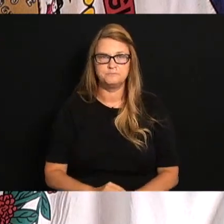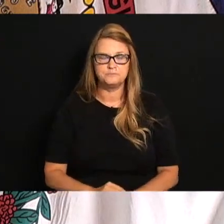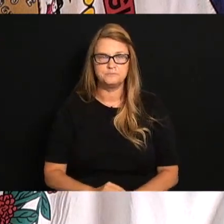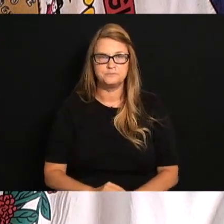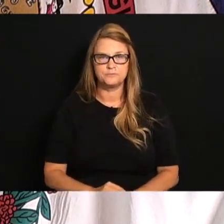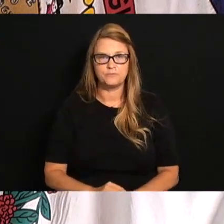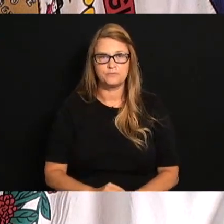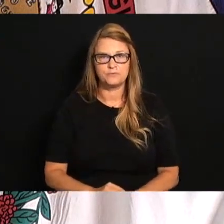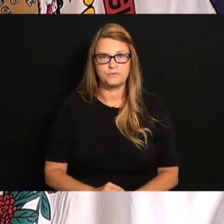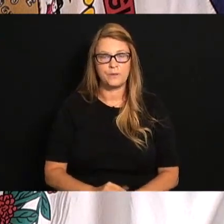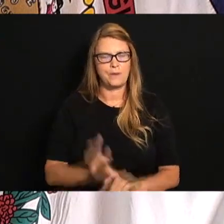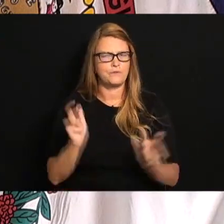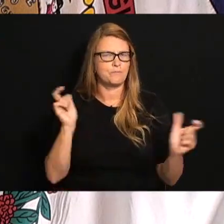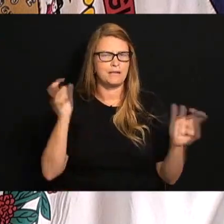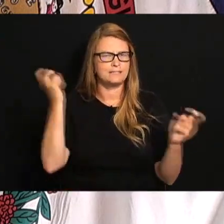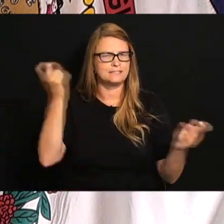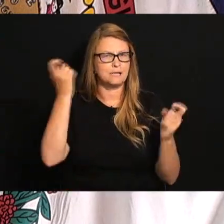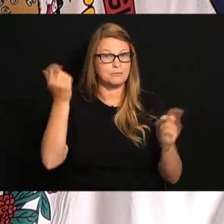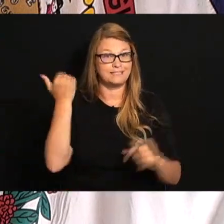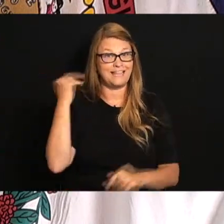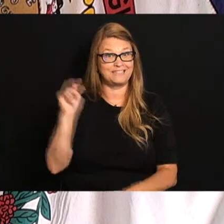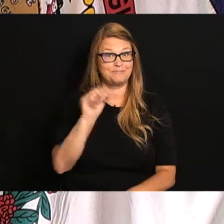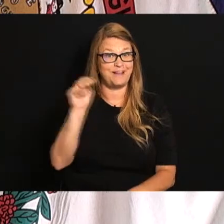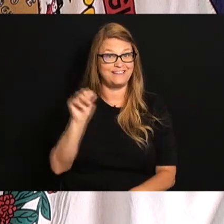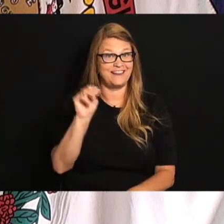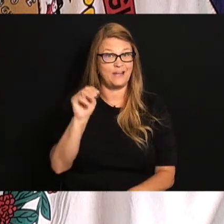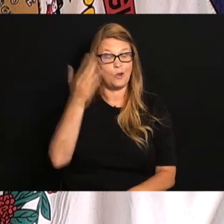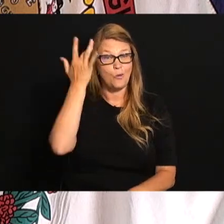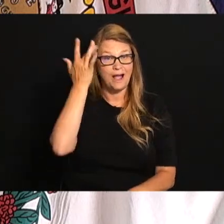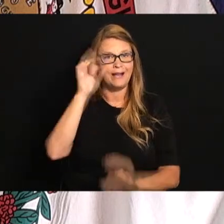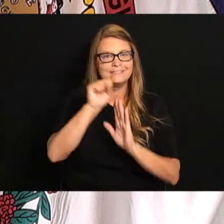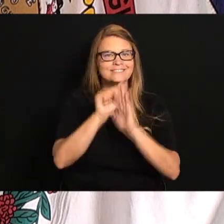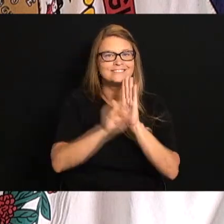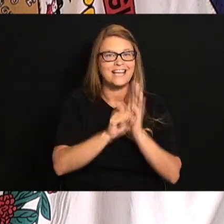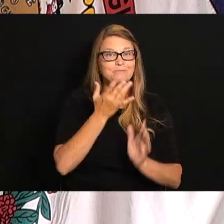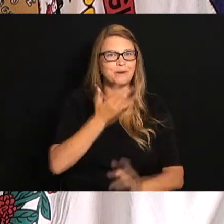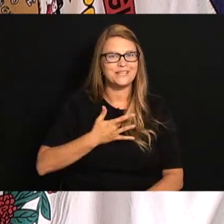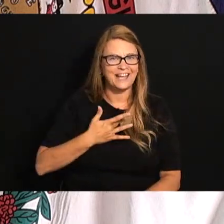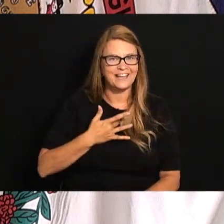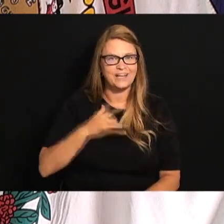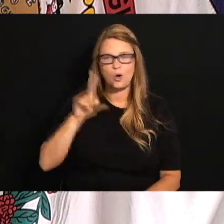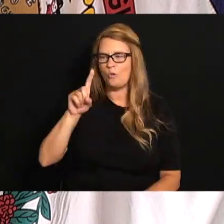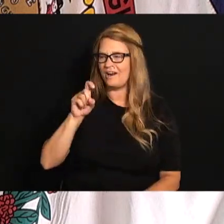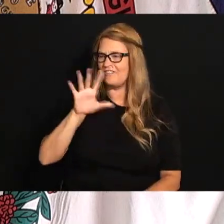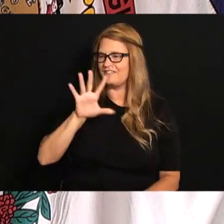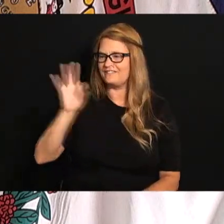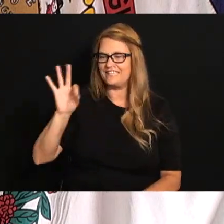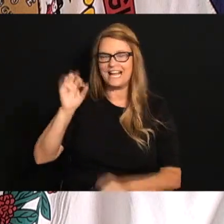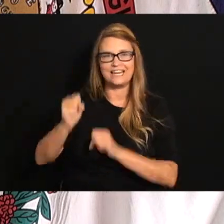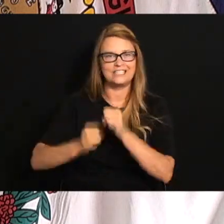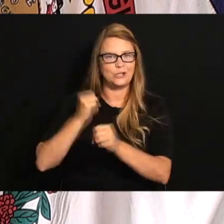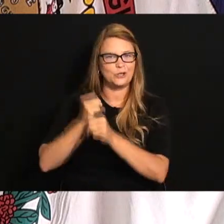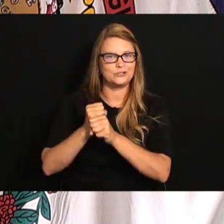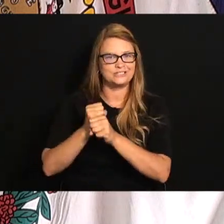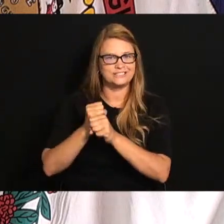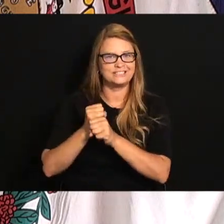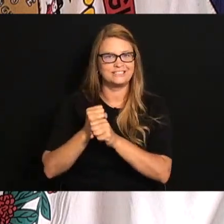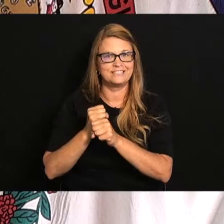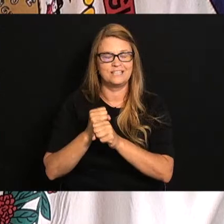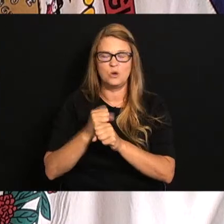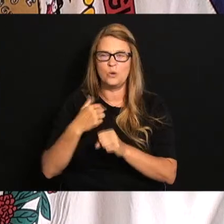We had a big celebration on Monday, on our state's birthday, 159 years. It was neat stuff and